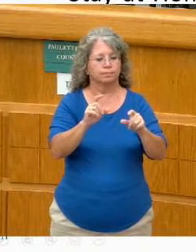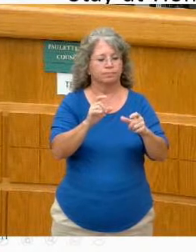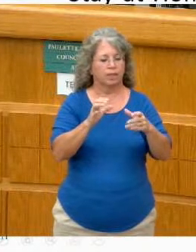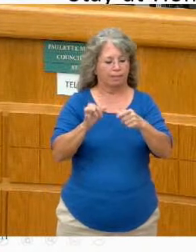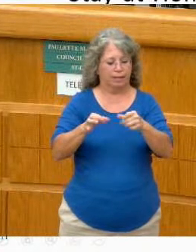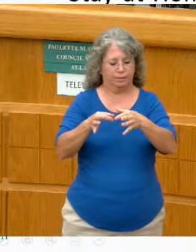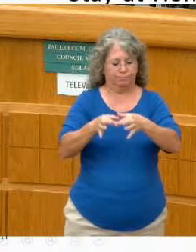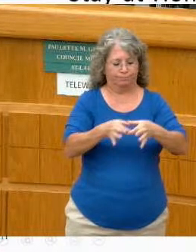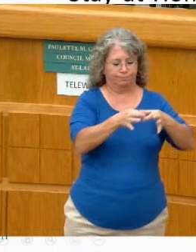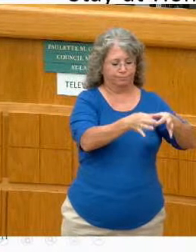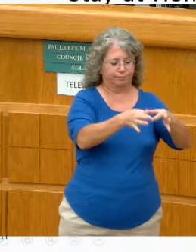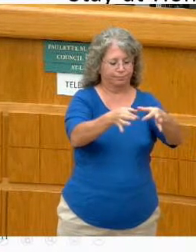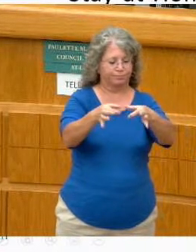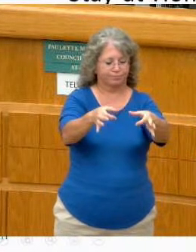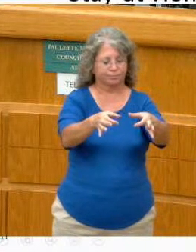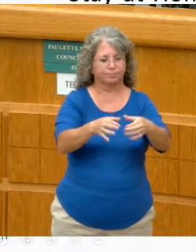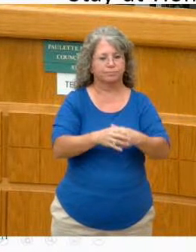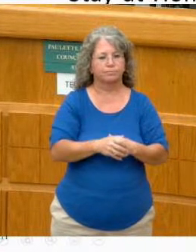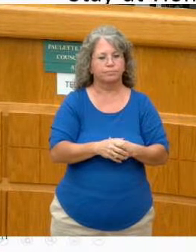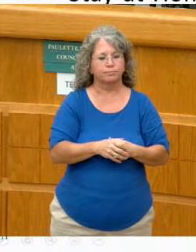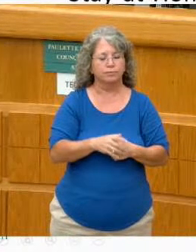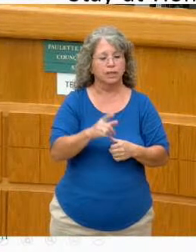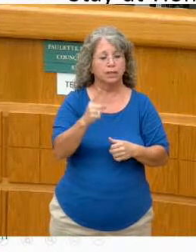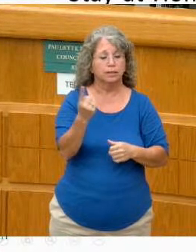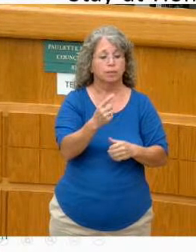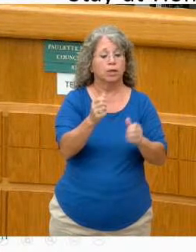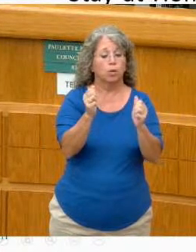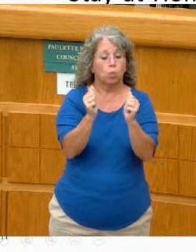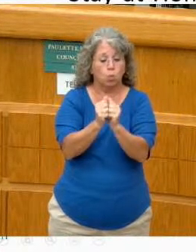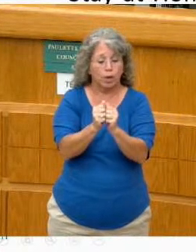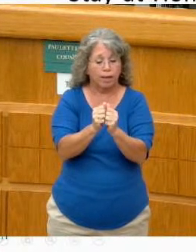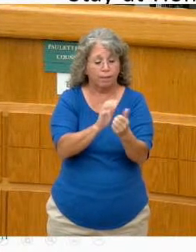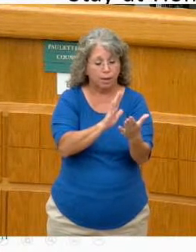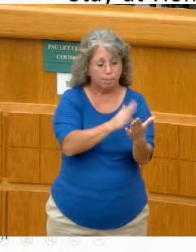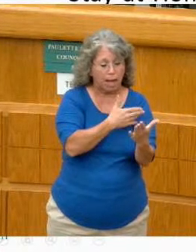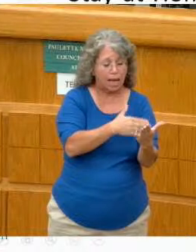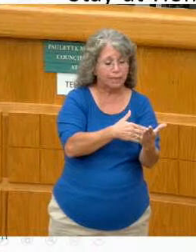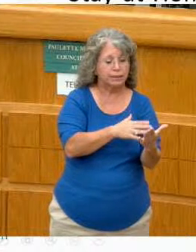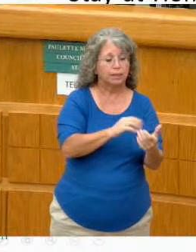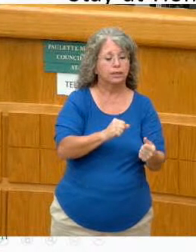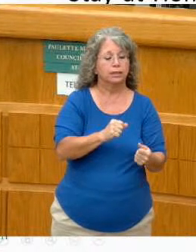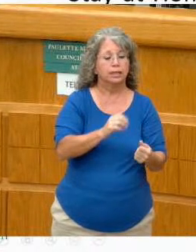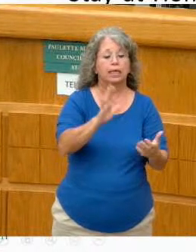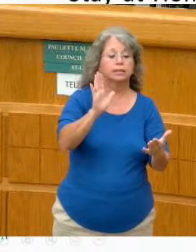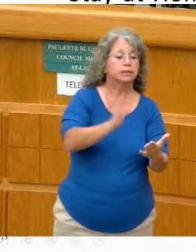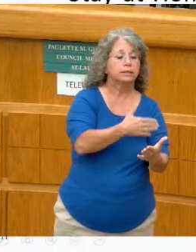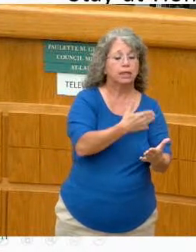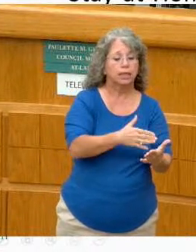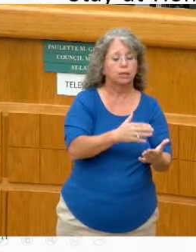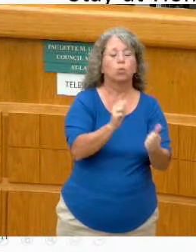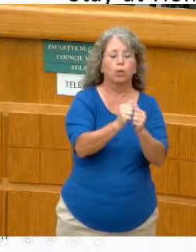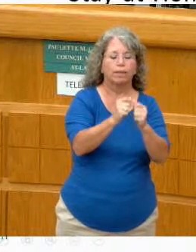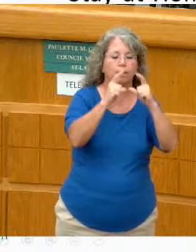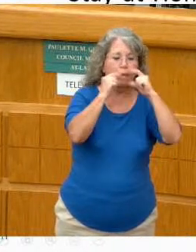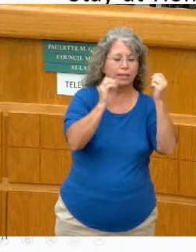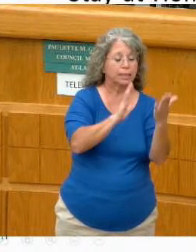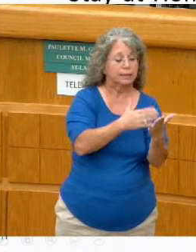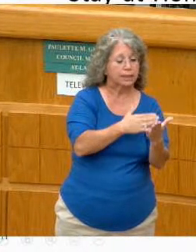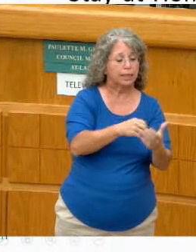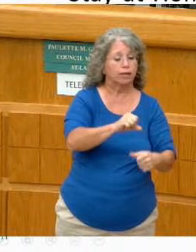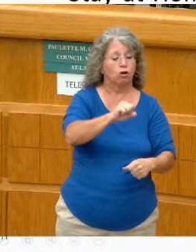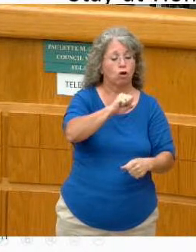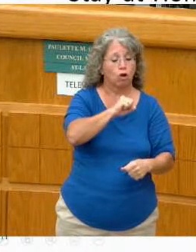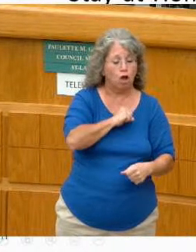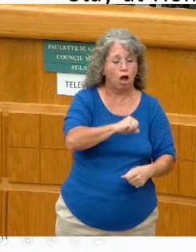culture media and sneezed, sang, talked, or coughed 2 times. And you can see that bacterial